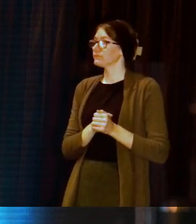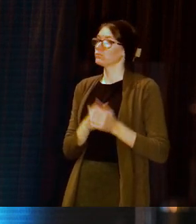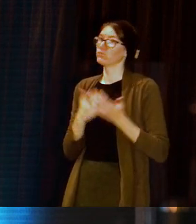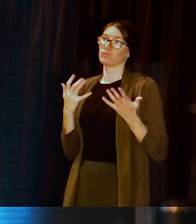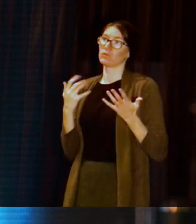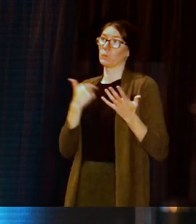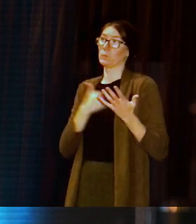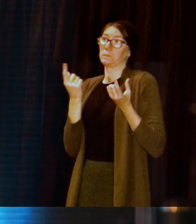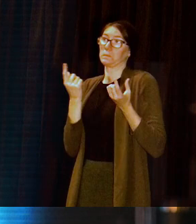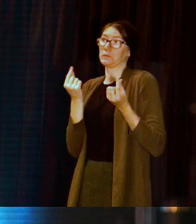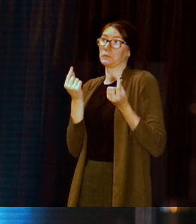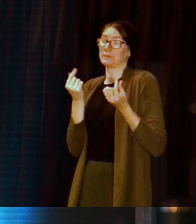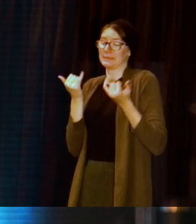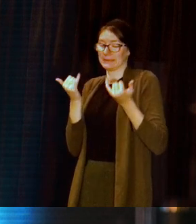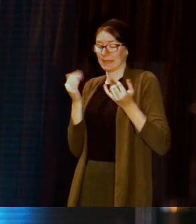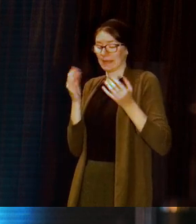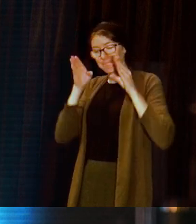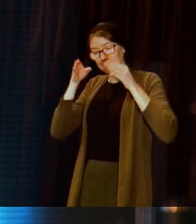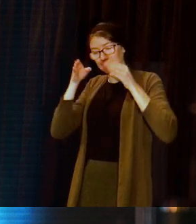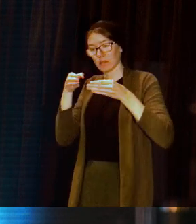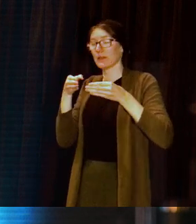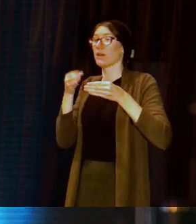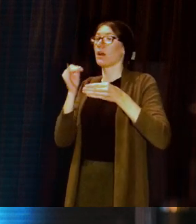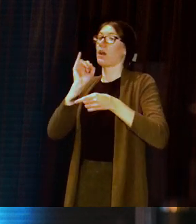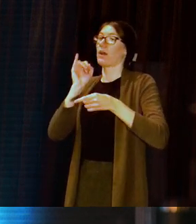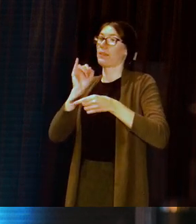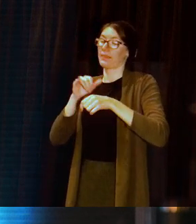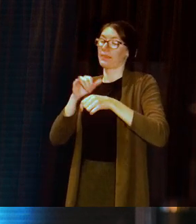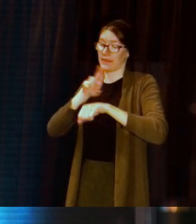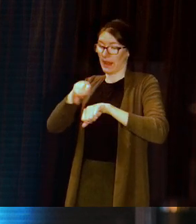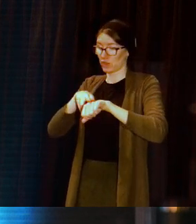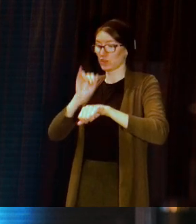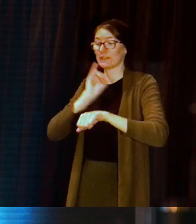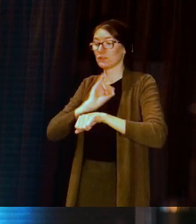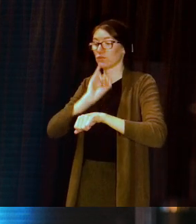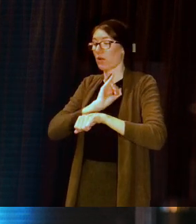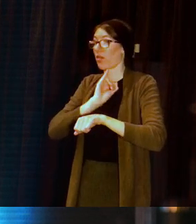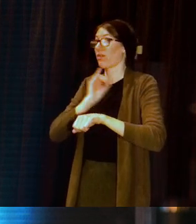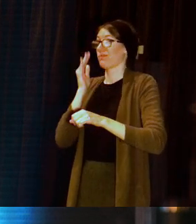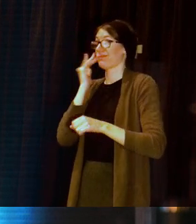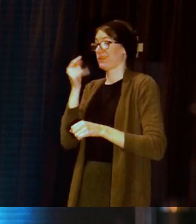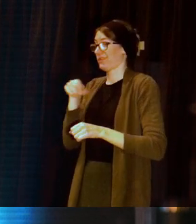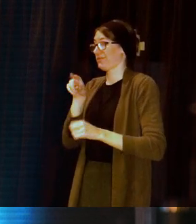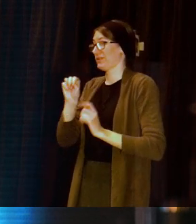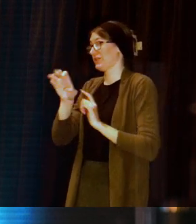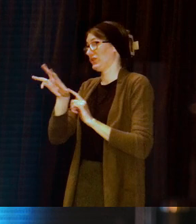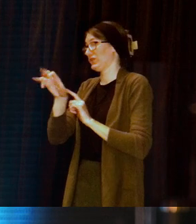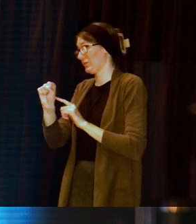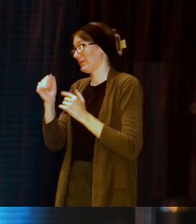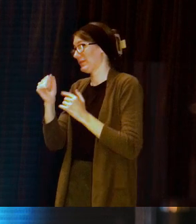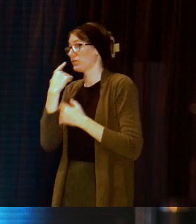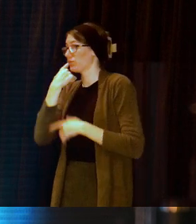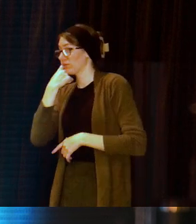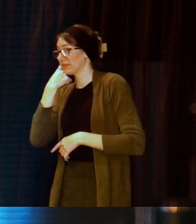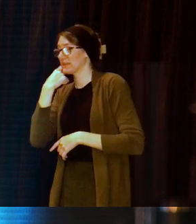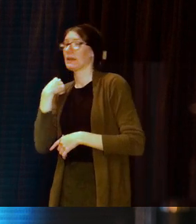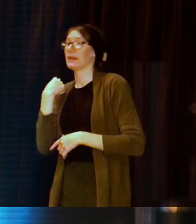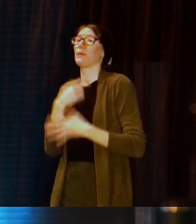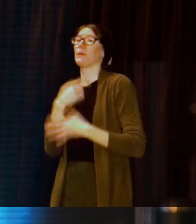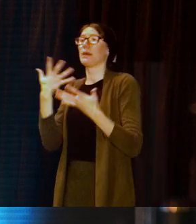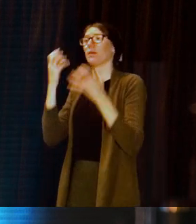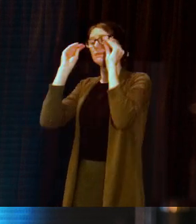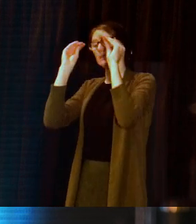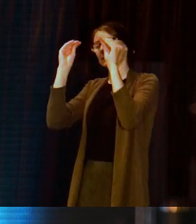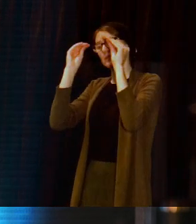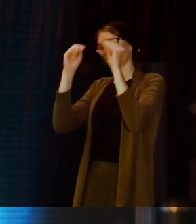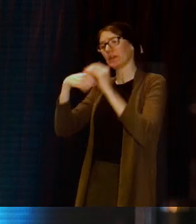what we're going to be doing today is looking specifically at Israel, because they have definitely been in the news as of late. And we want to get some